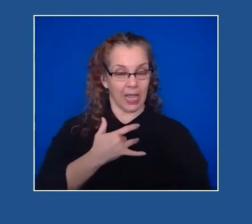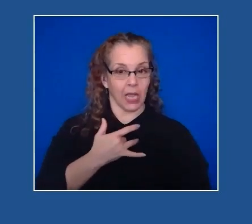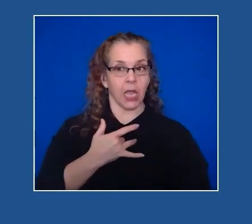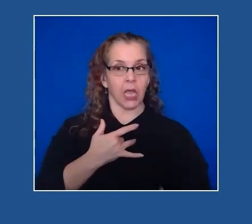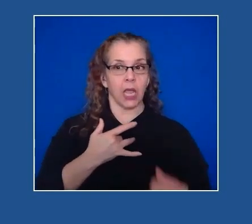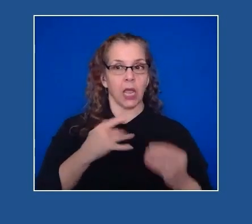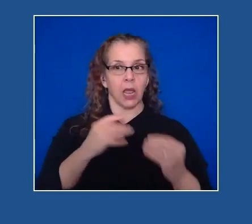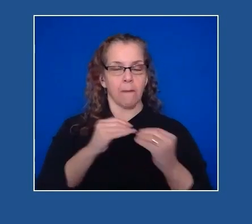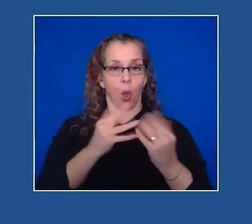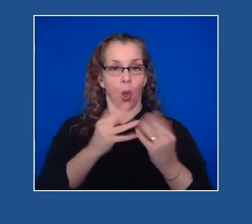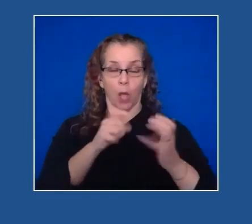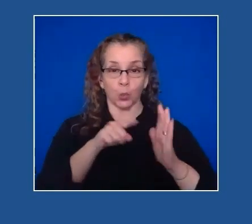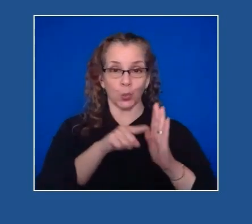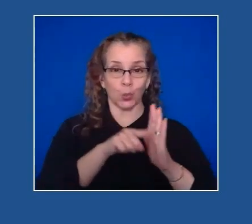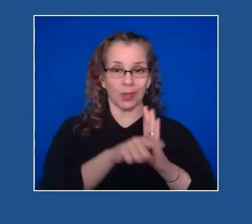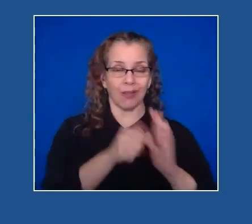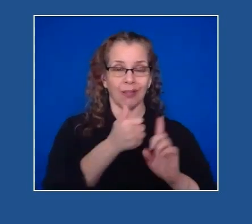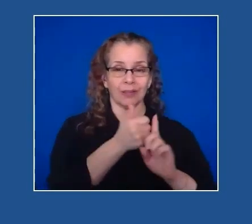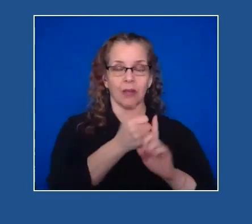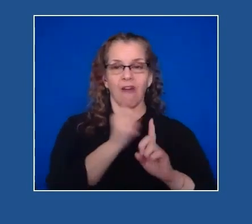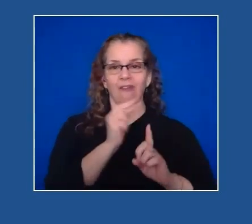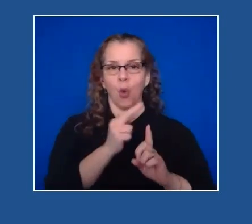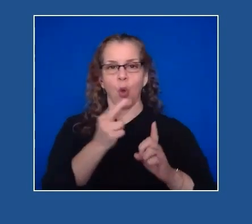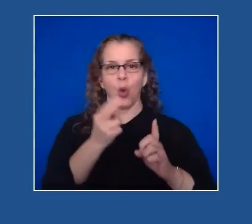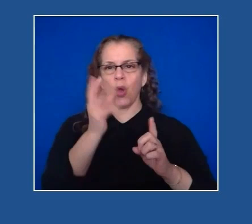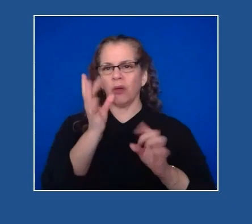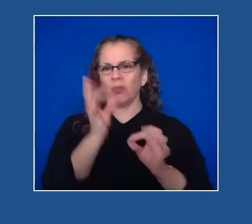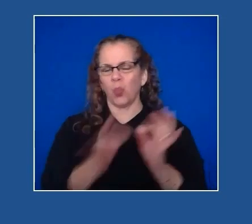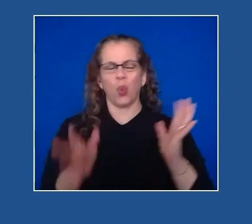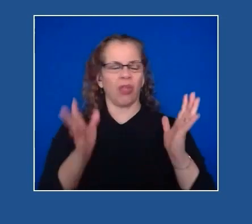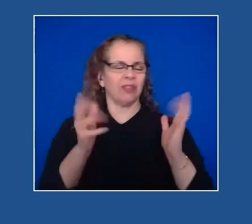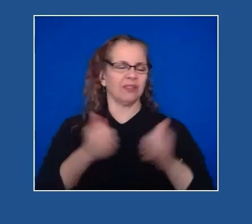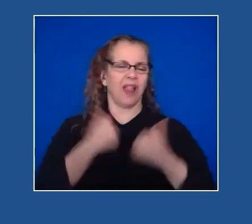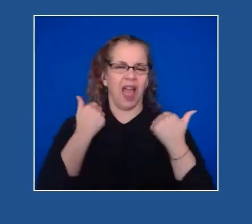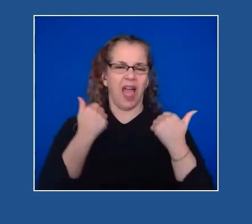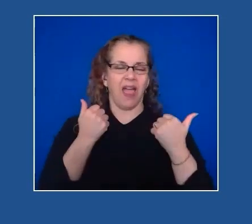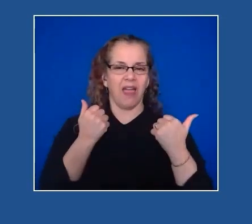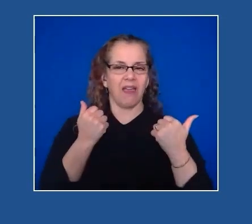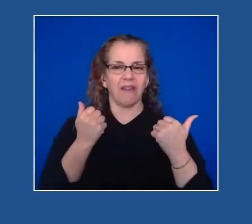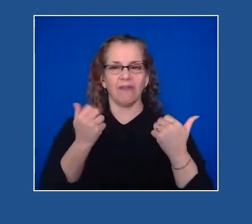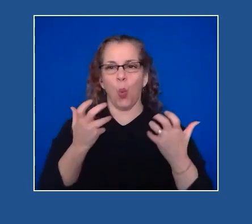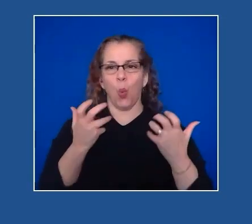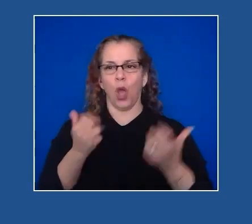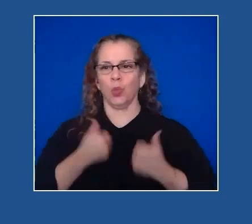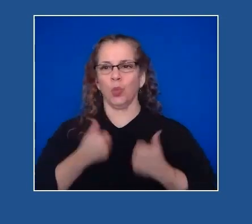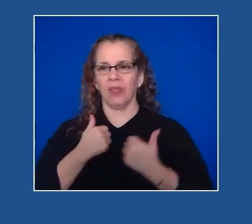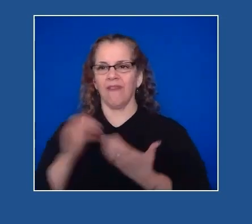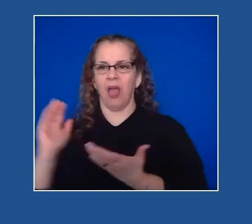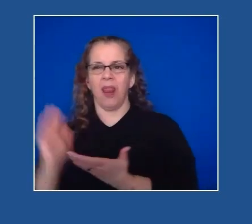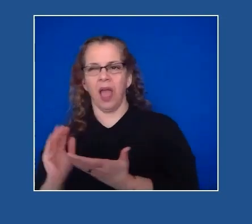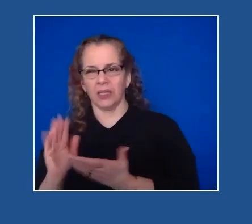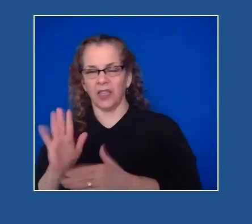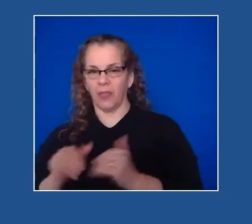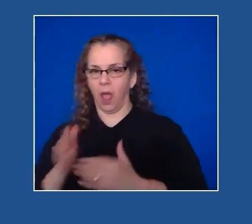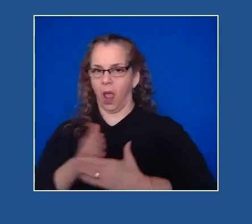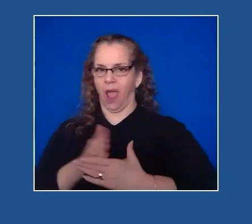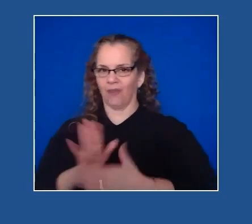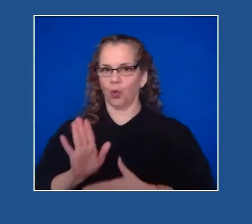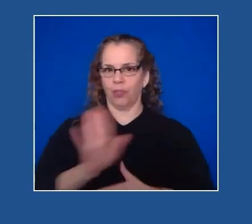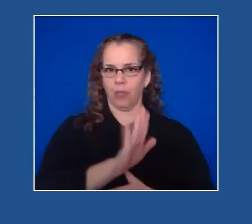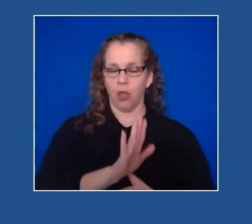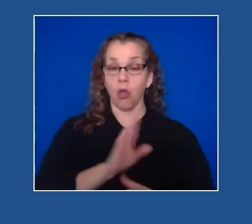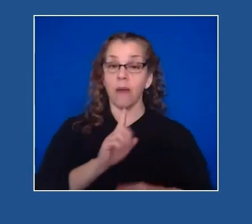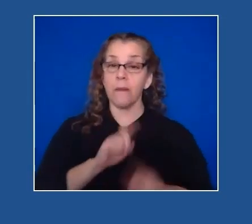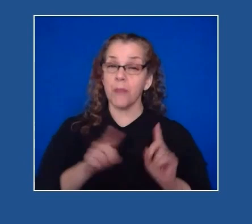living, they tended to want to live less than they did on average. But again, these correlations weren't